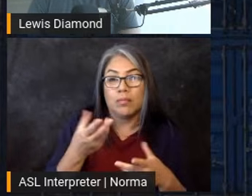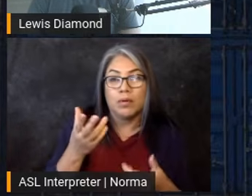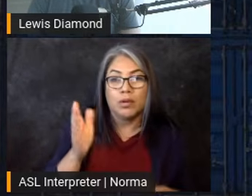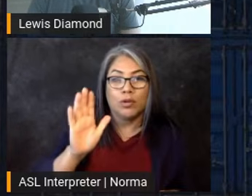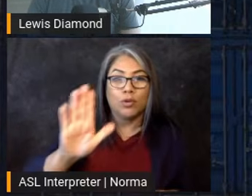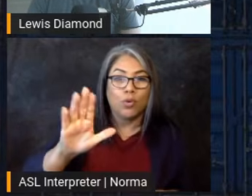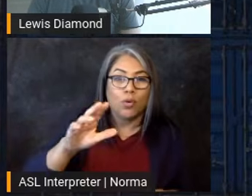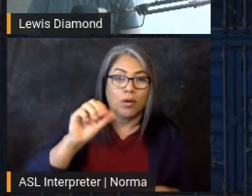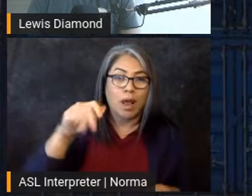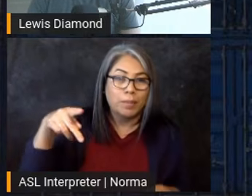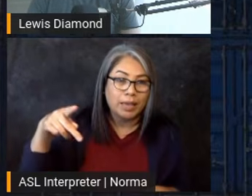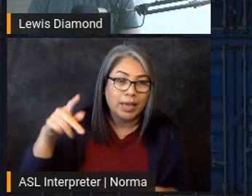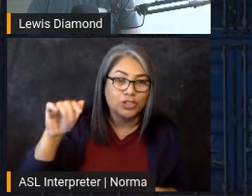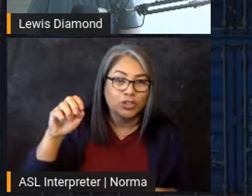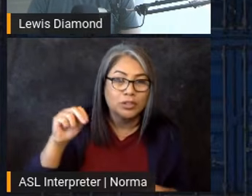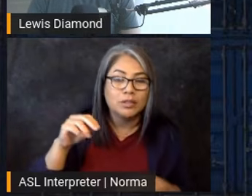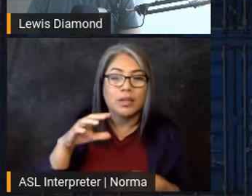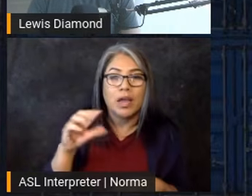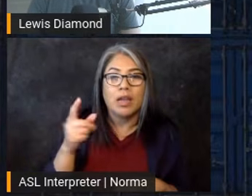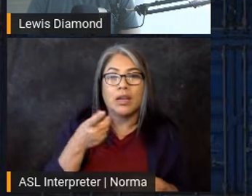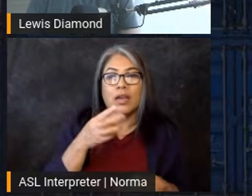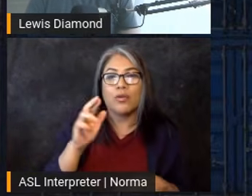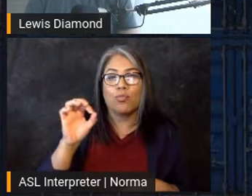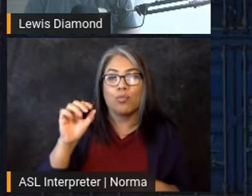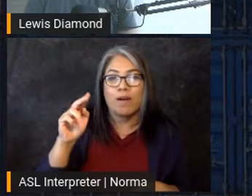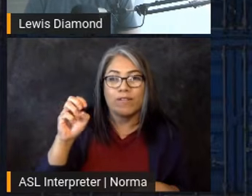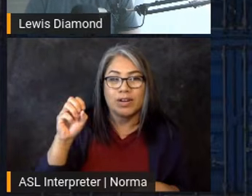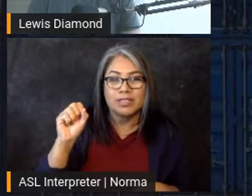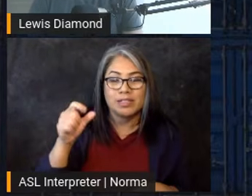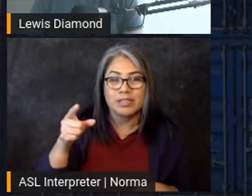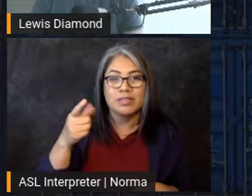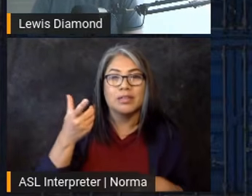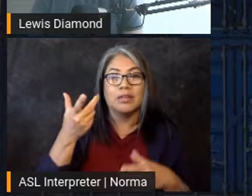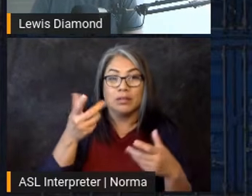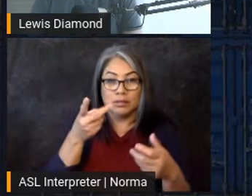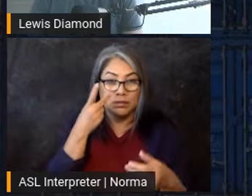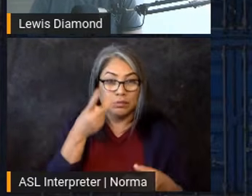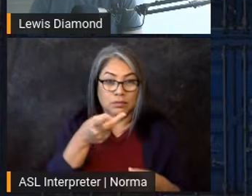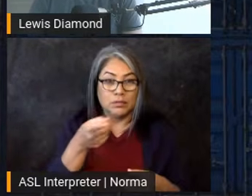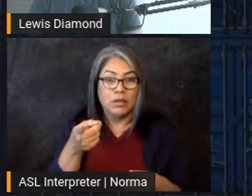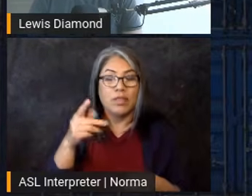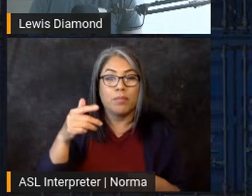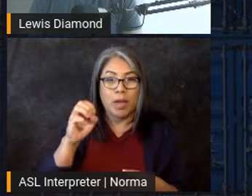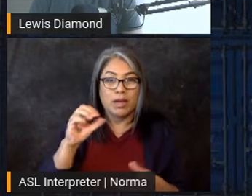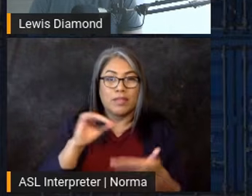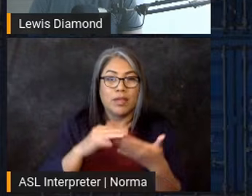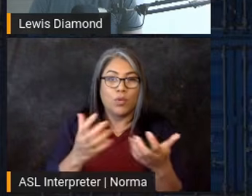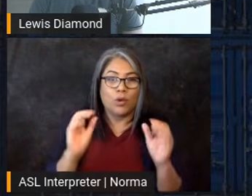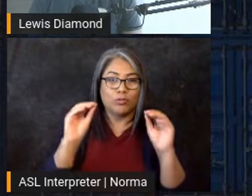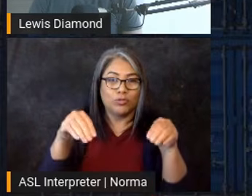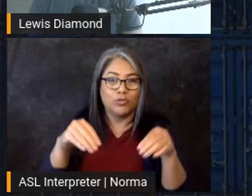application, and it references the package that you want to install.